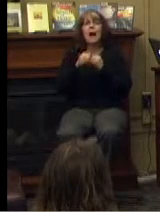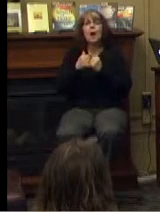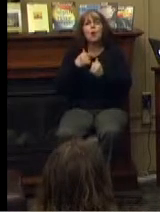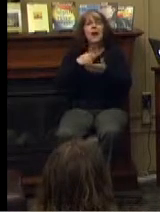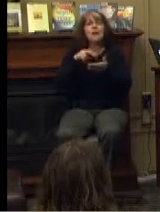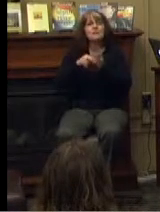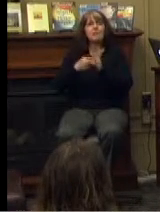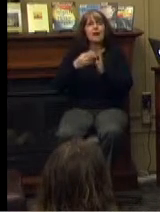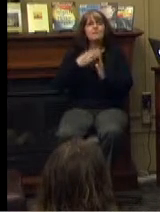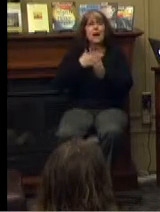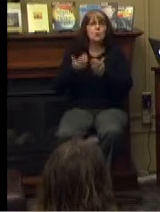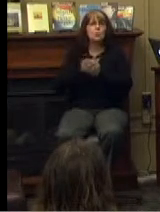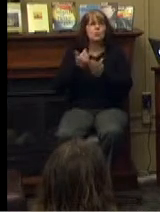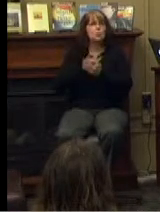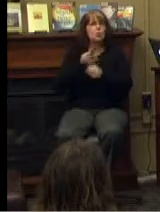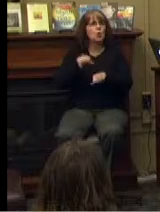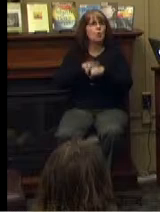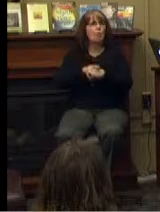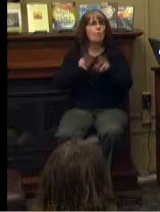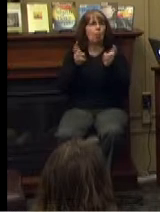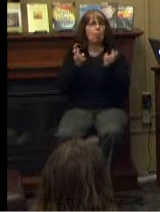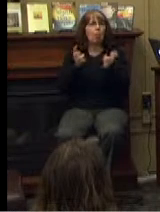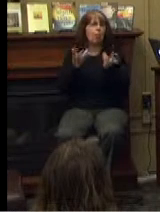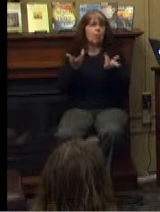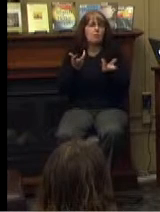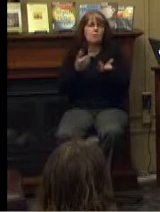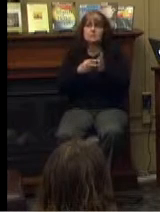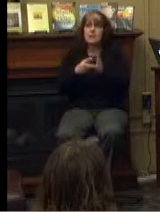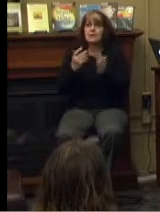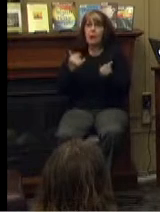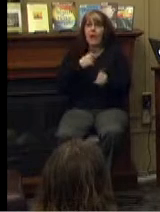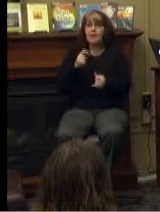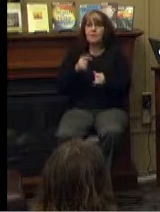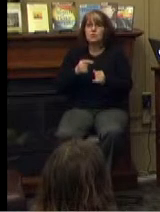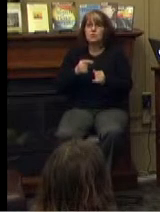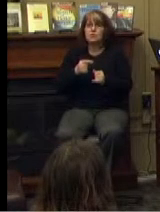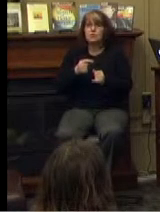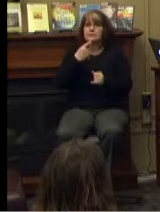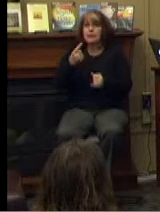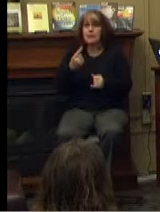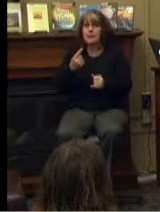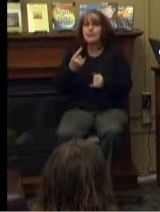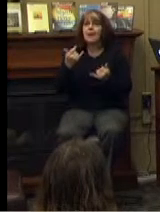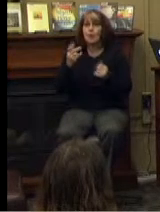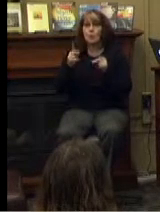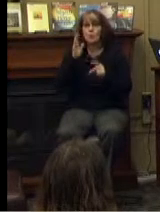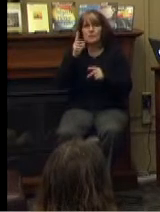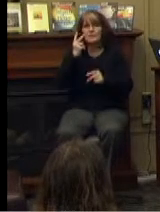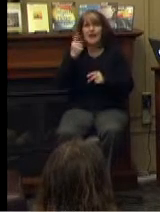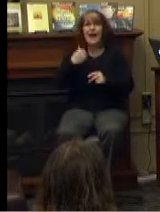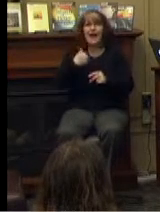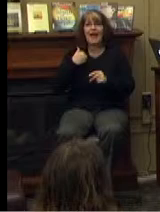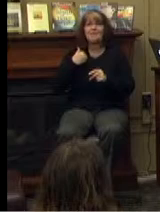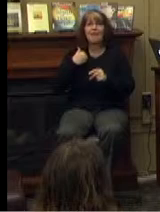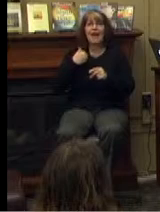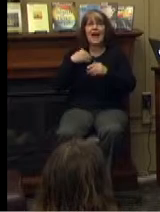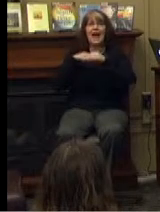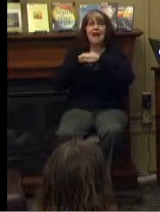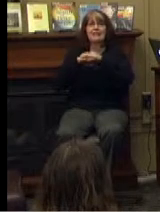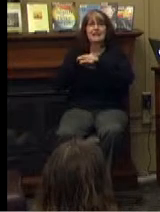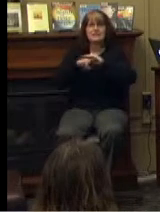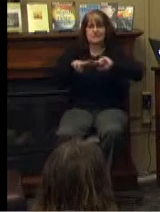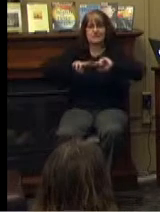normal? What does that mean to now have to disclose, okay, people will now see that I have an accessible sticker on my car. So